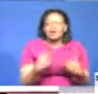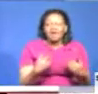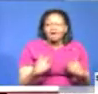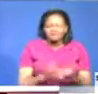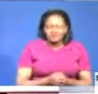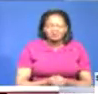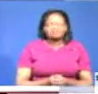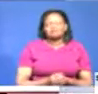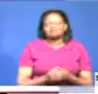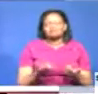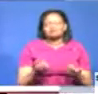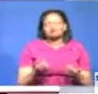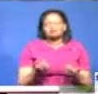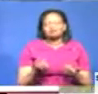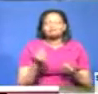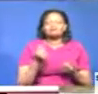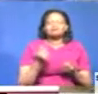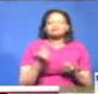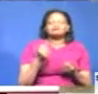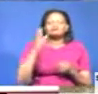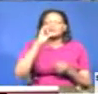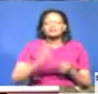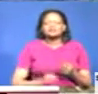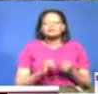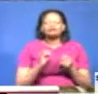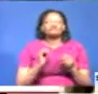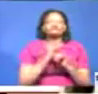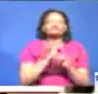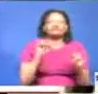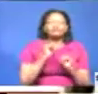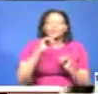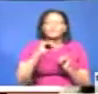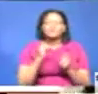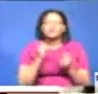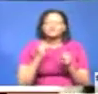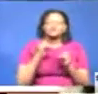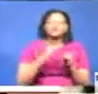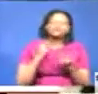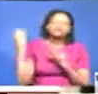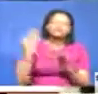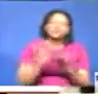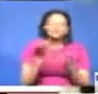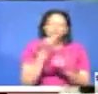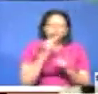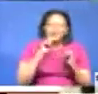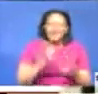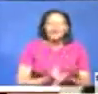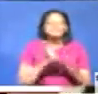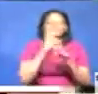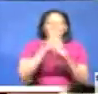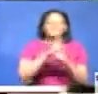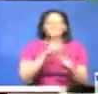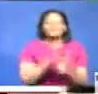cha asilimia ifaayo ya usafi ya vyakula vya GMO ili kudhibiti uagizaji vyakula hivyo inatarajiwa kusaidia pakubwa katika